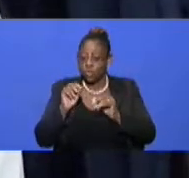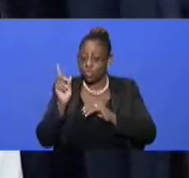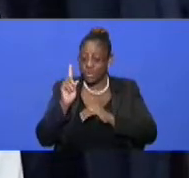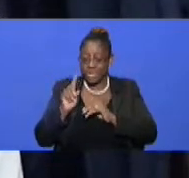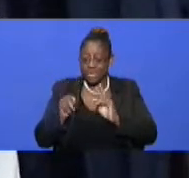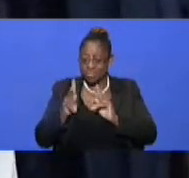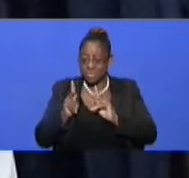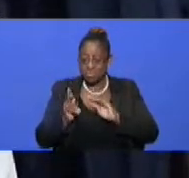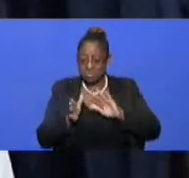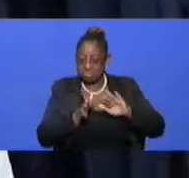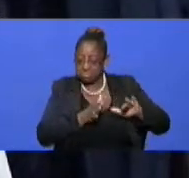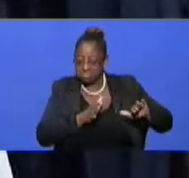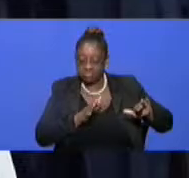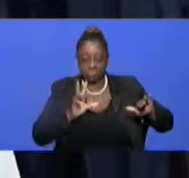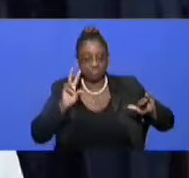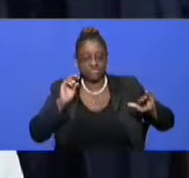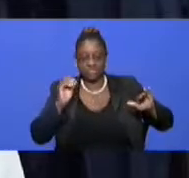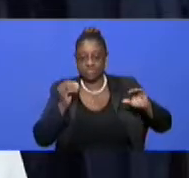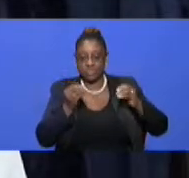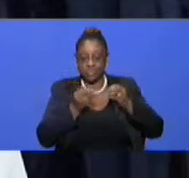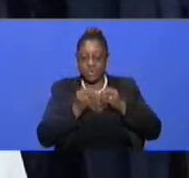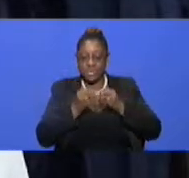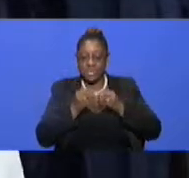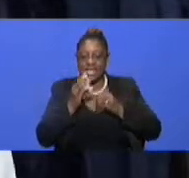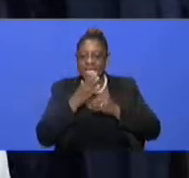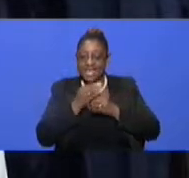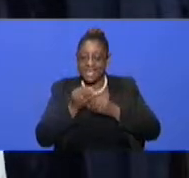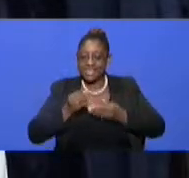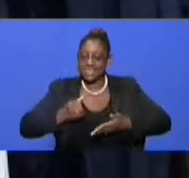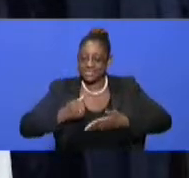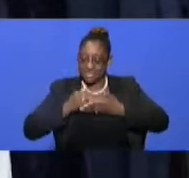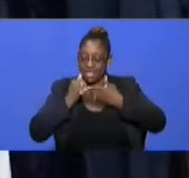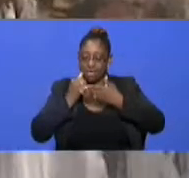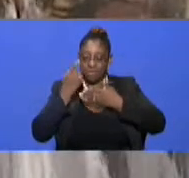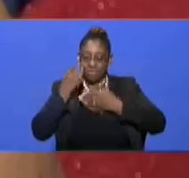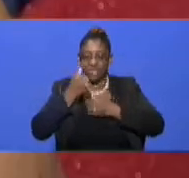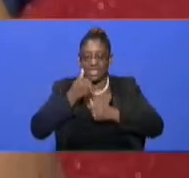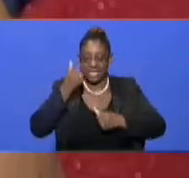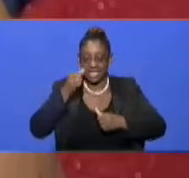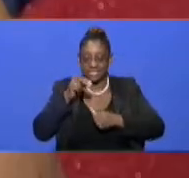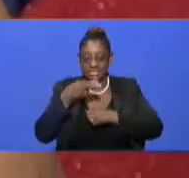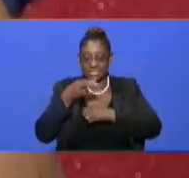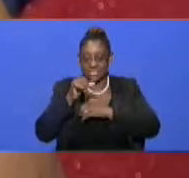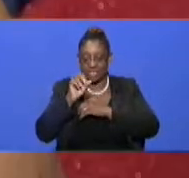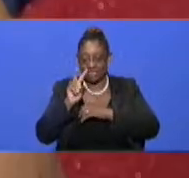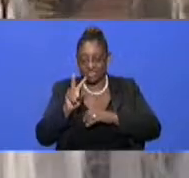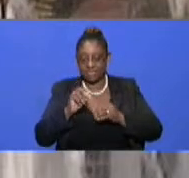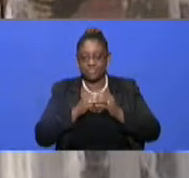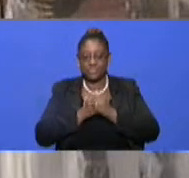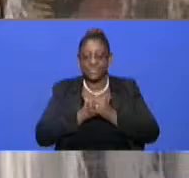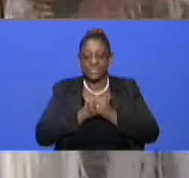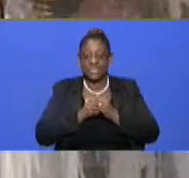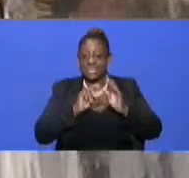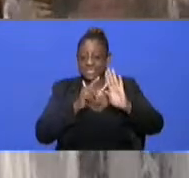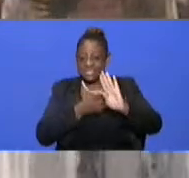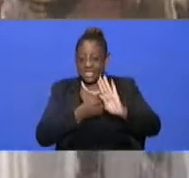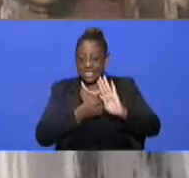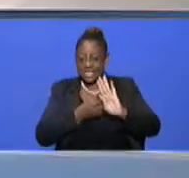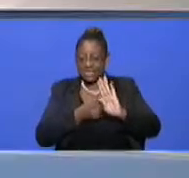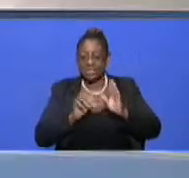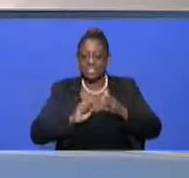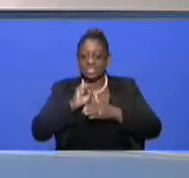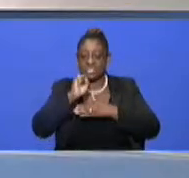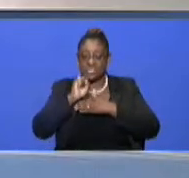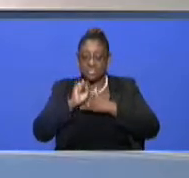are eradicated, and where there's a cure for HIV and AIDS. The ball takes place again